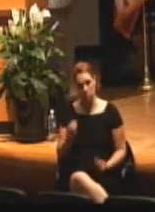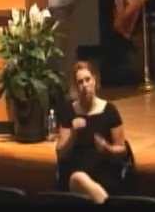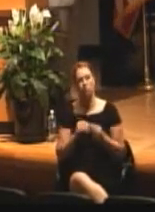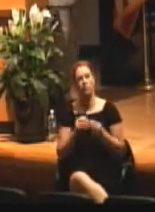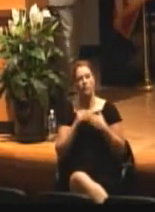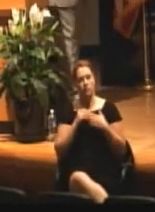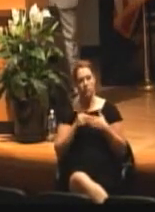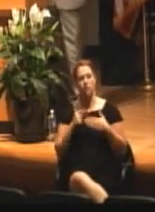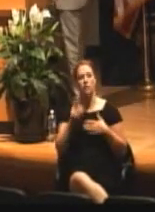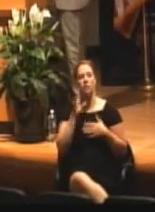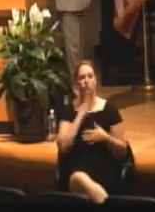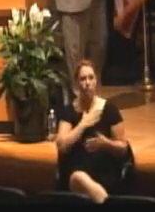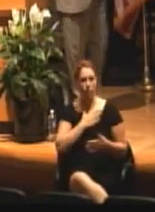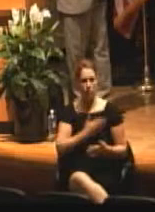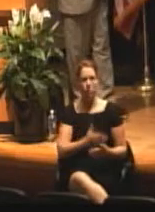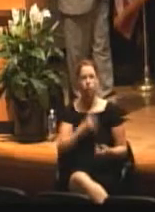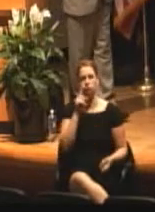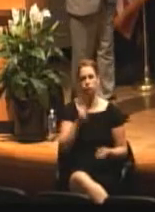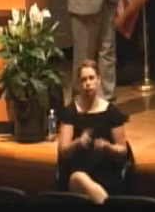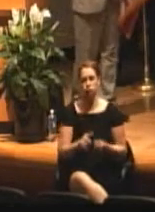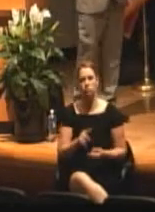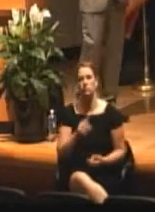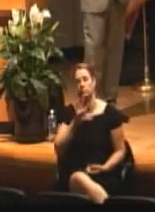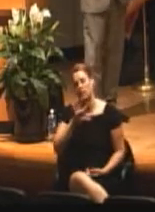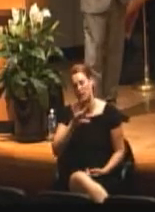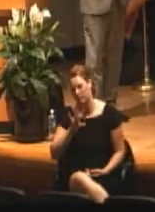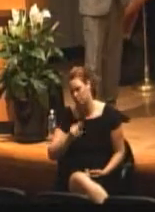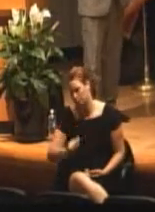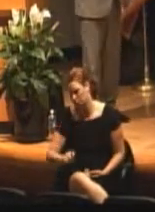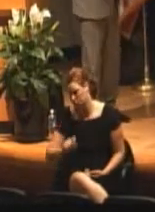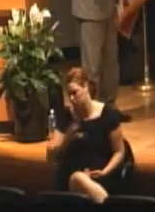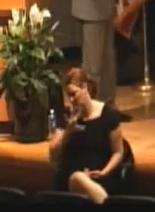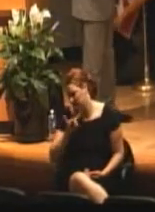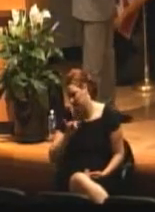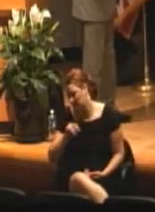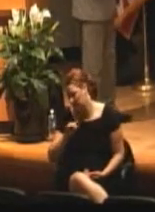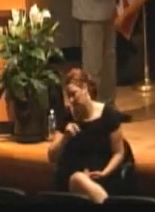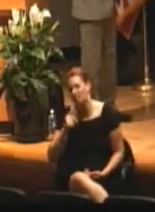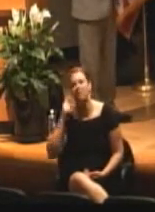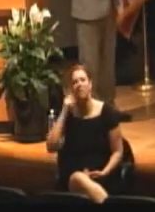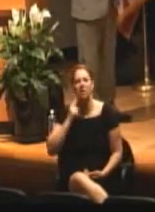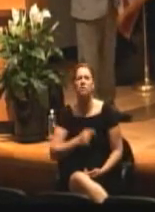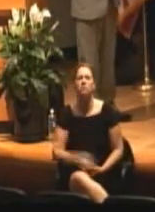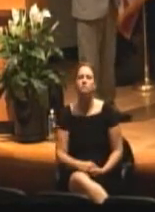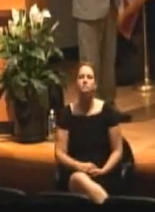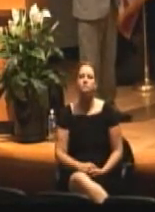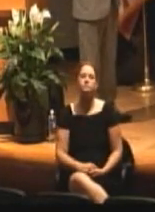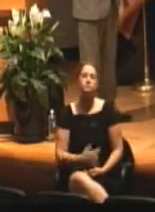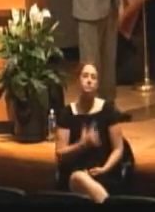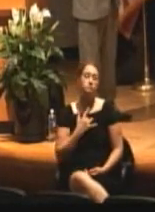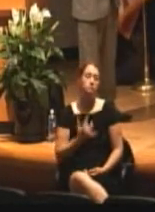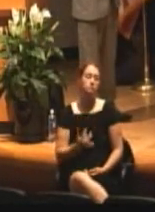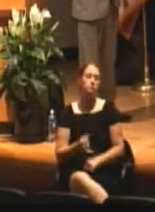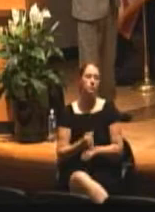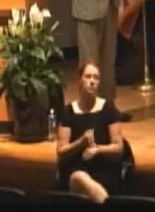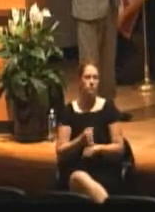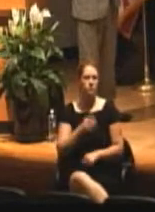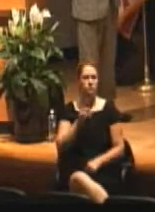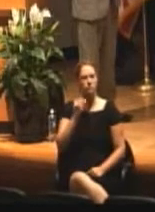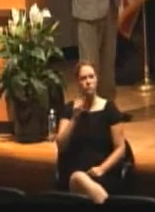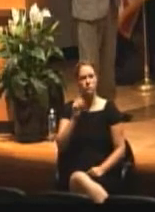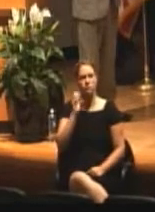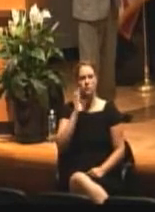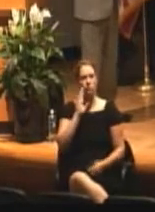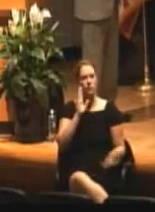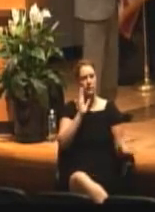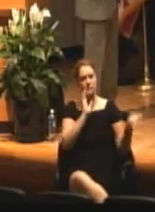little bit lower, I think down into 580. So they're a little bit easier to work with on that. And typically the interest rates are going to be similar across the board regardless